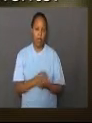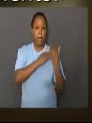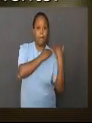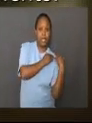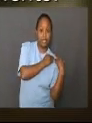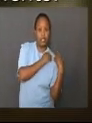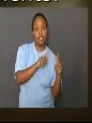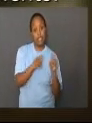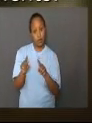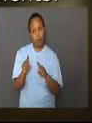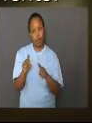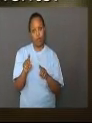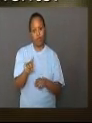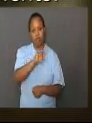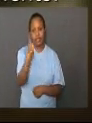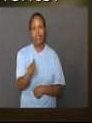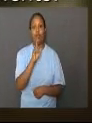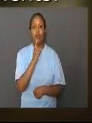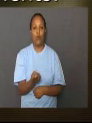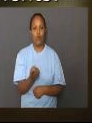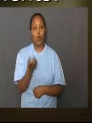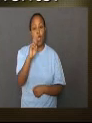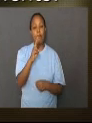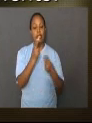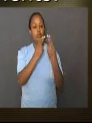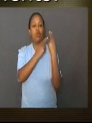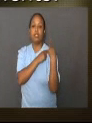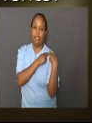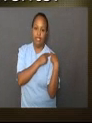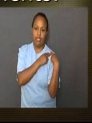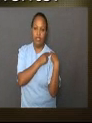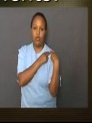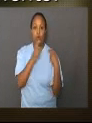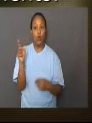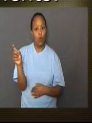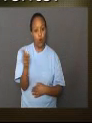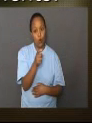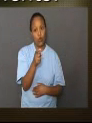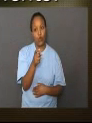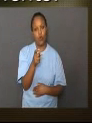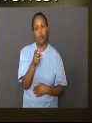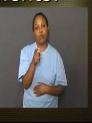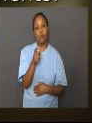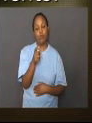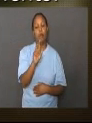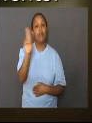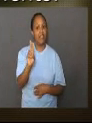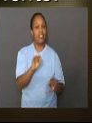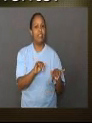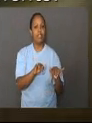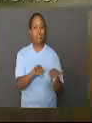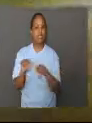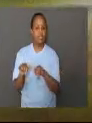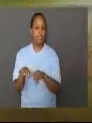Burdens are requirements or responsibilities undertaken in order to gain